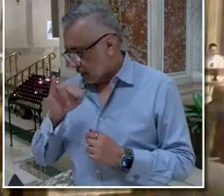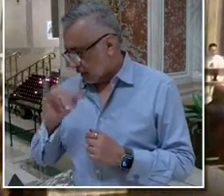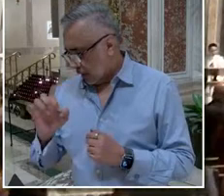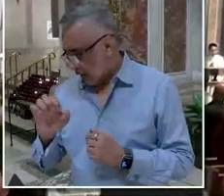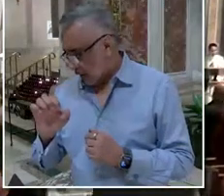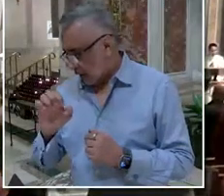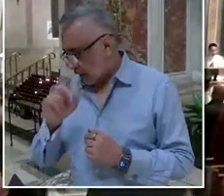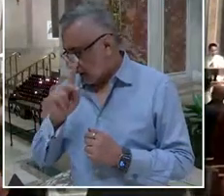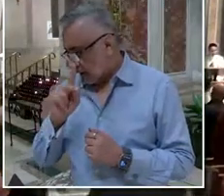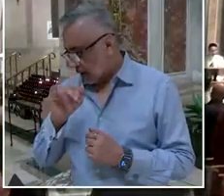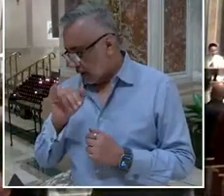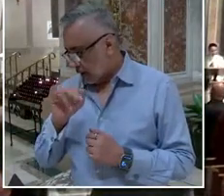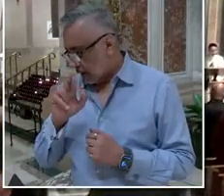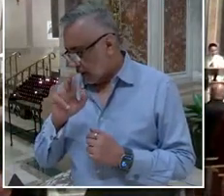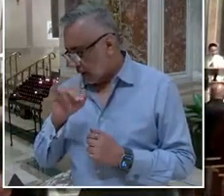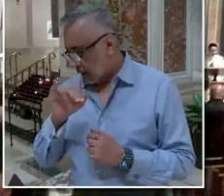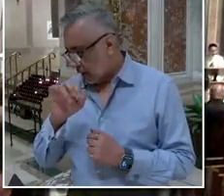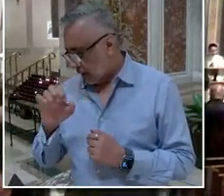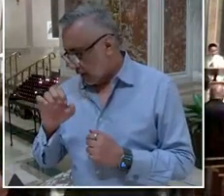Kyrie